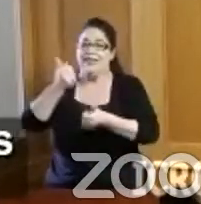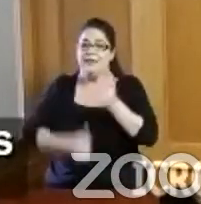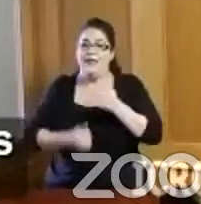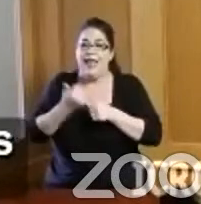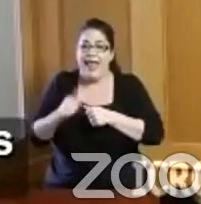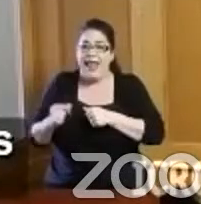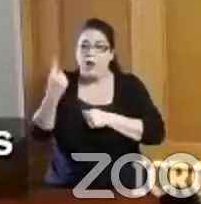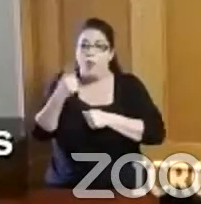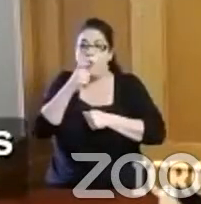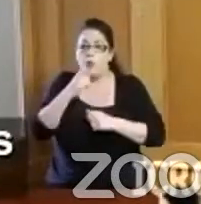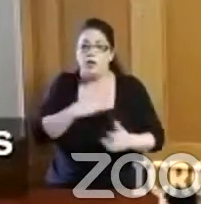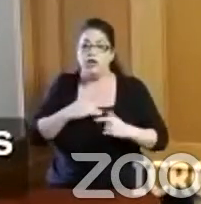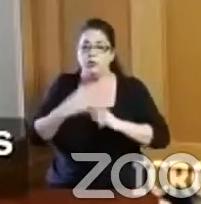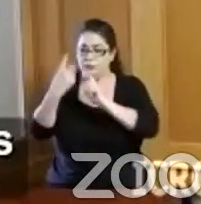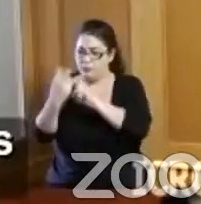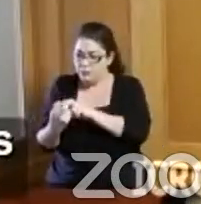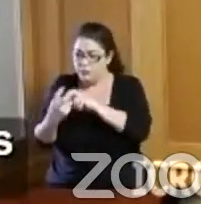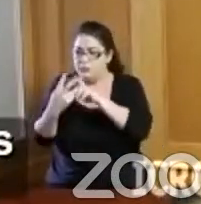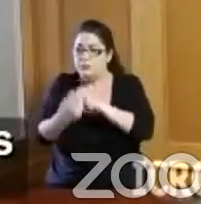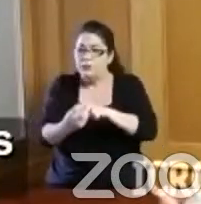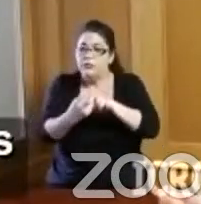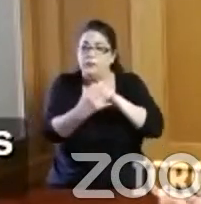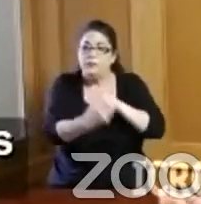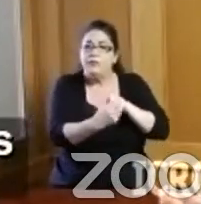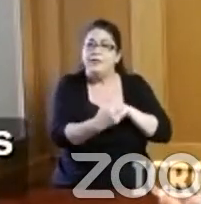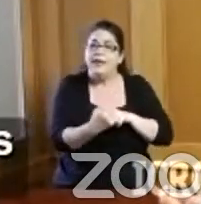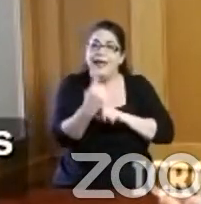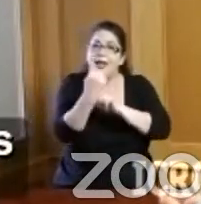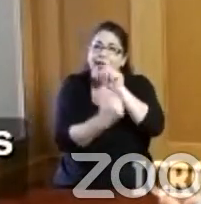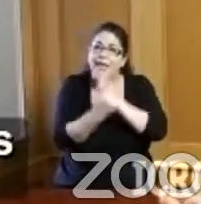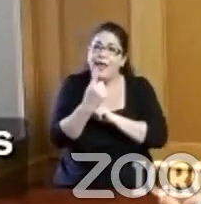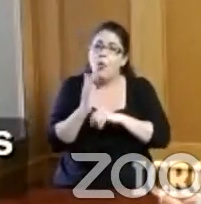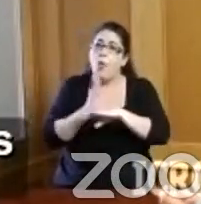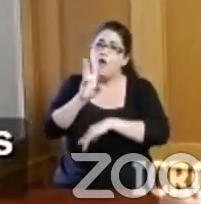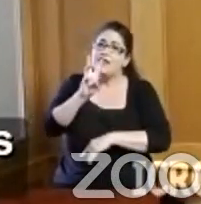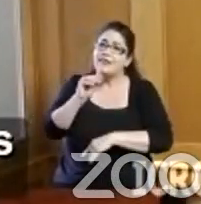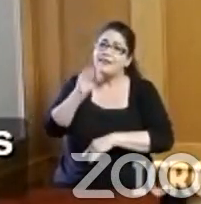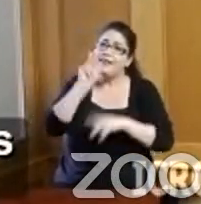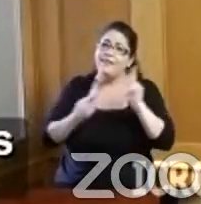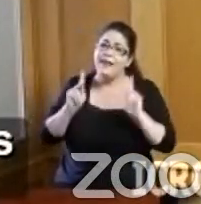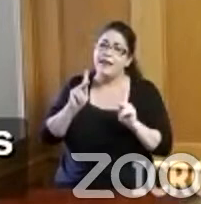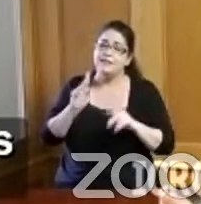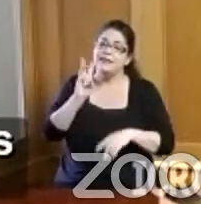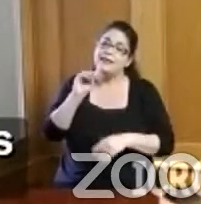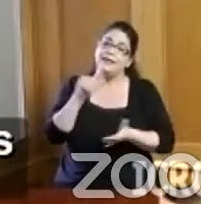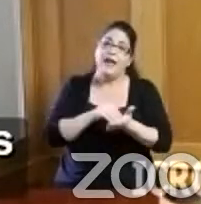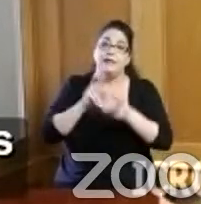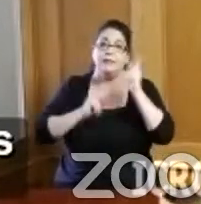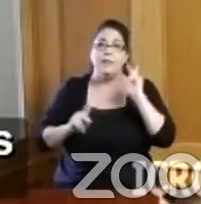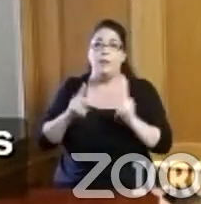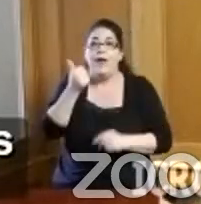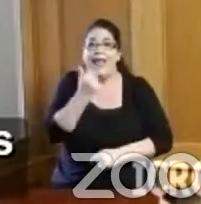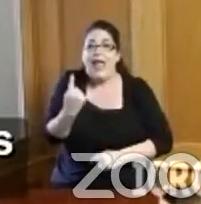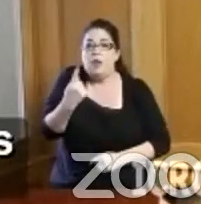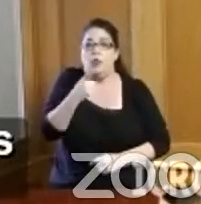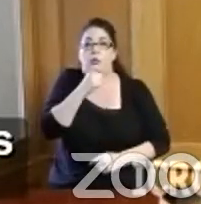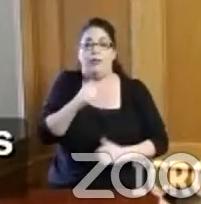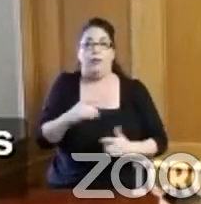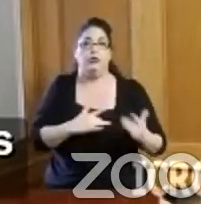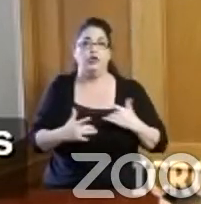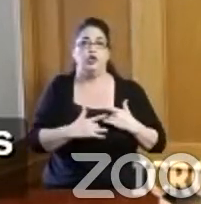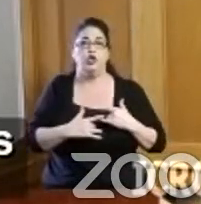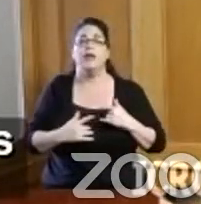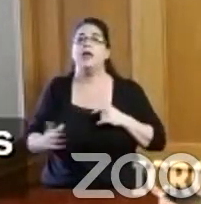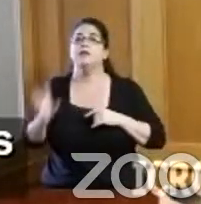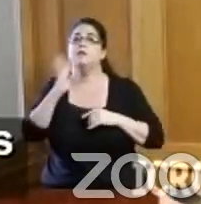had a concern in our community. Again, a community of over 60,000 residents, anyone with a concern